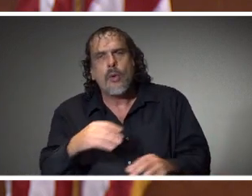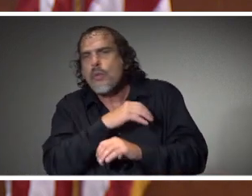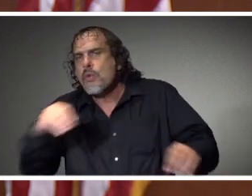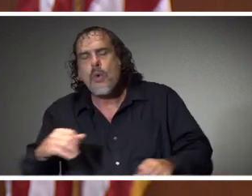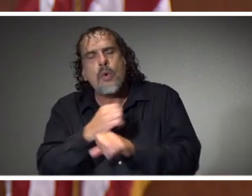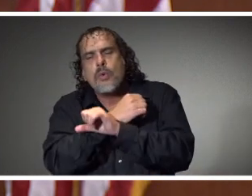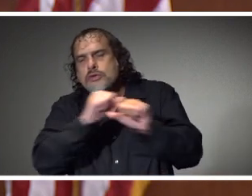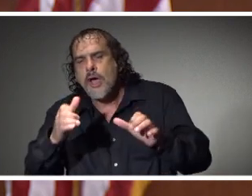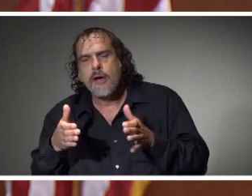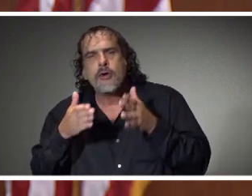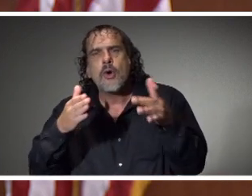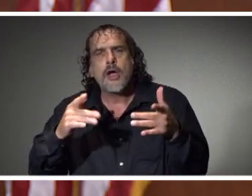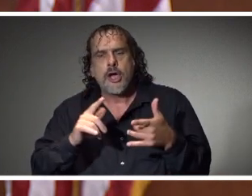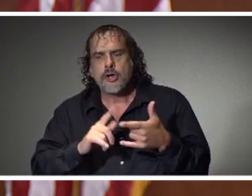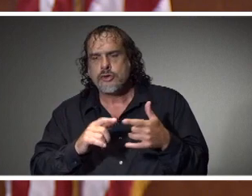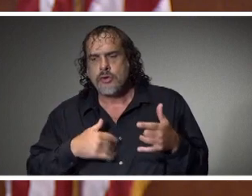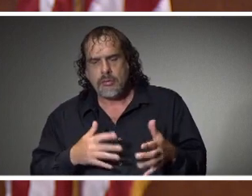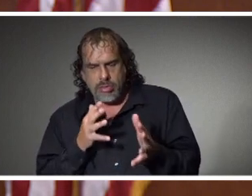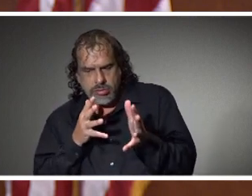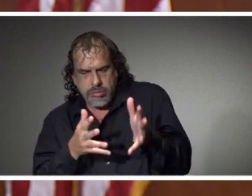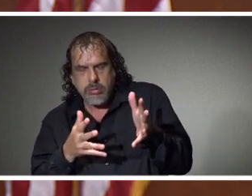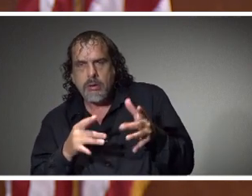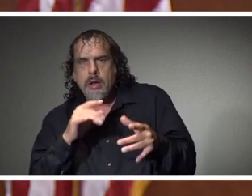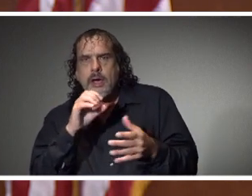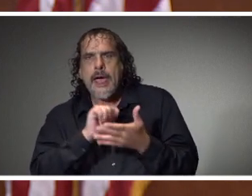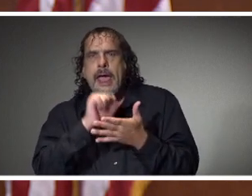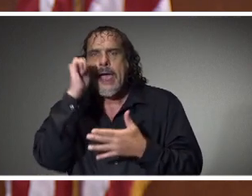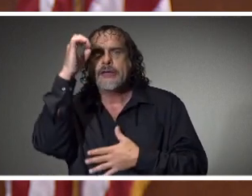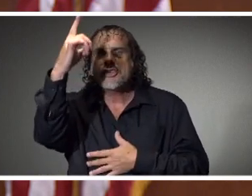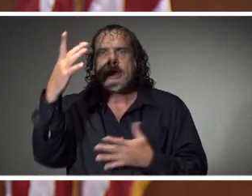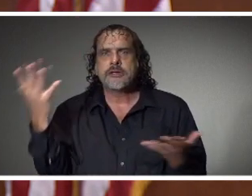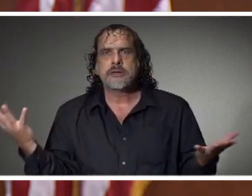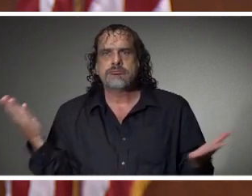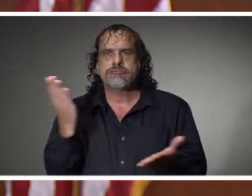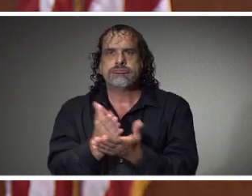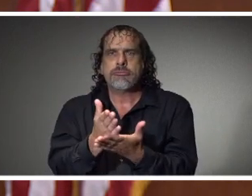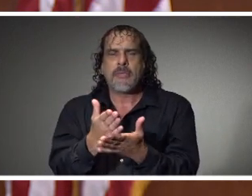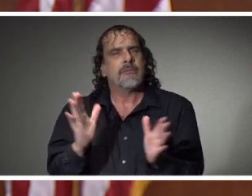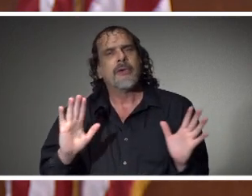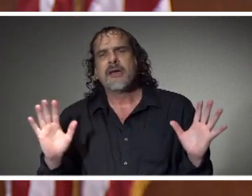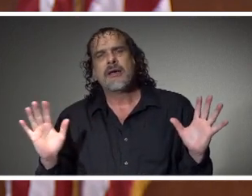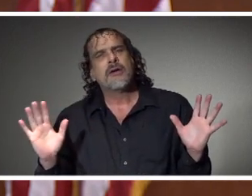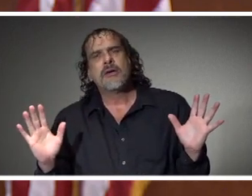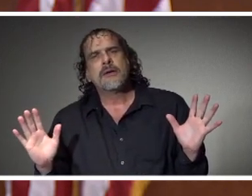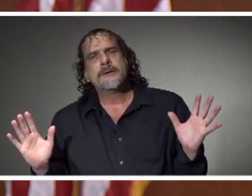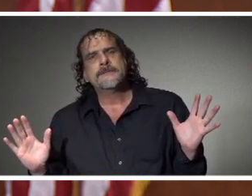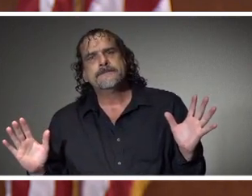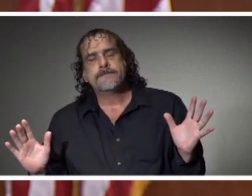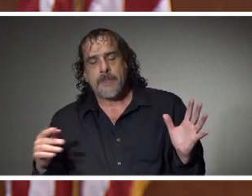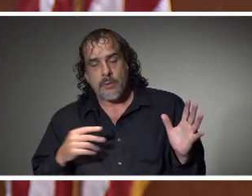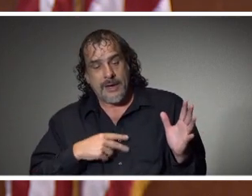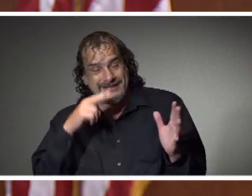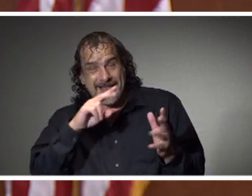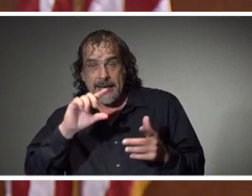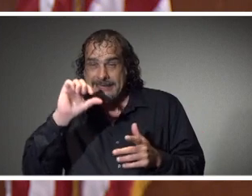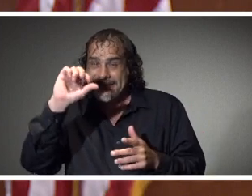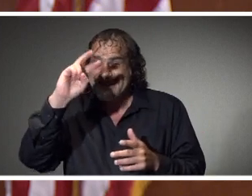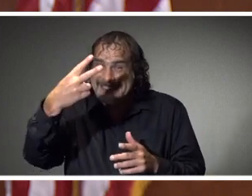to abandon education. When I think about that second grader